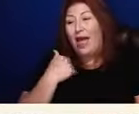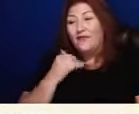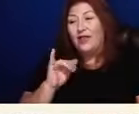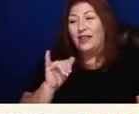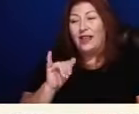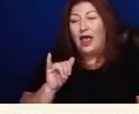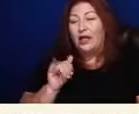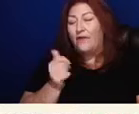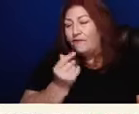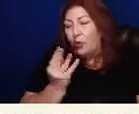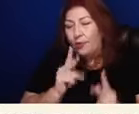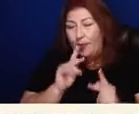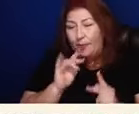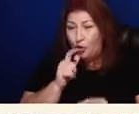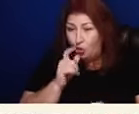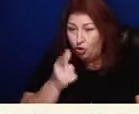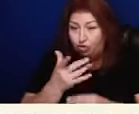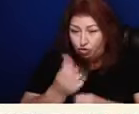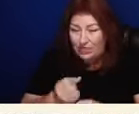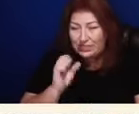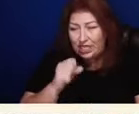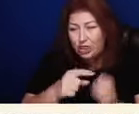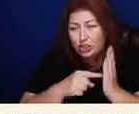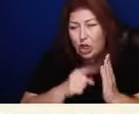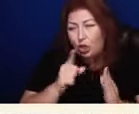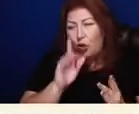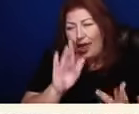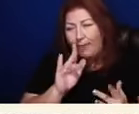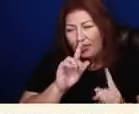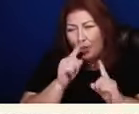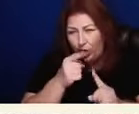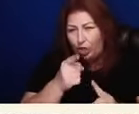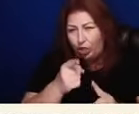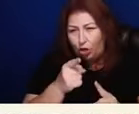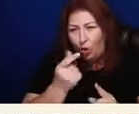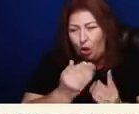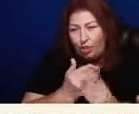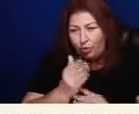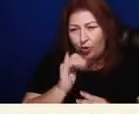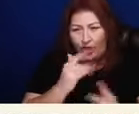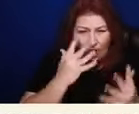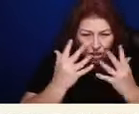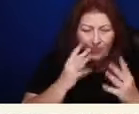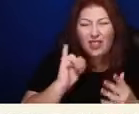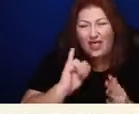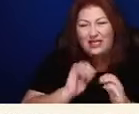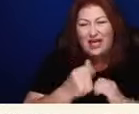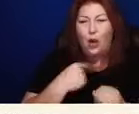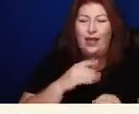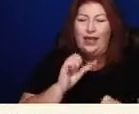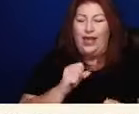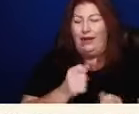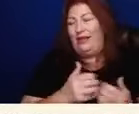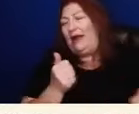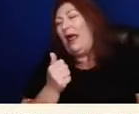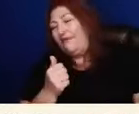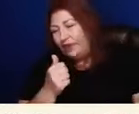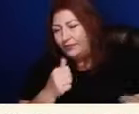group of people that you trust that can show you empathy when you're in shame, that's how we get out of it, right? So